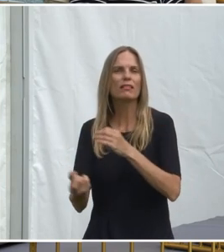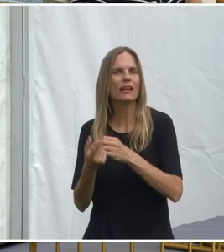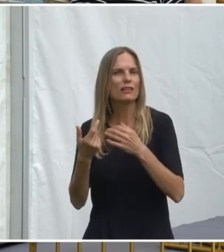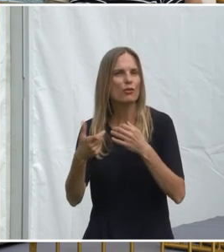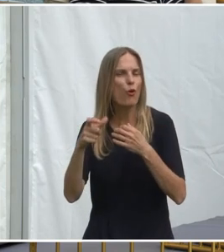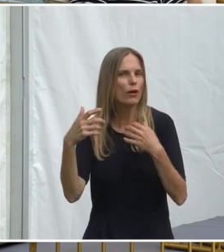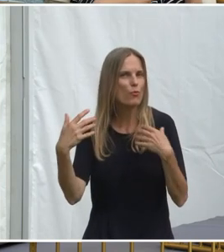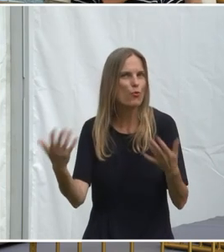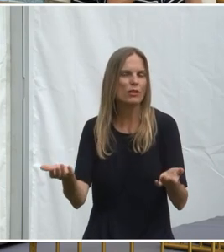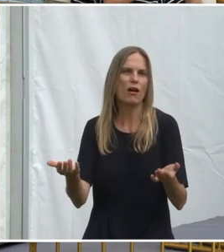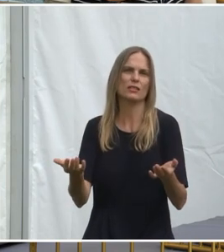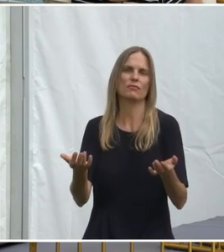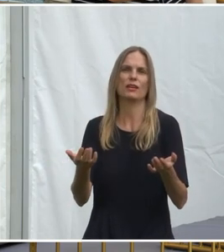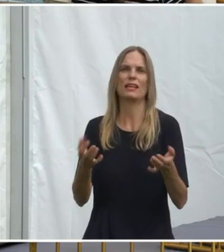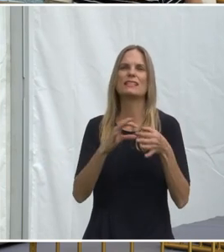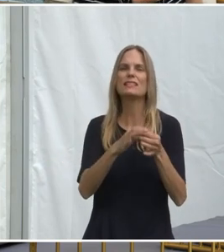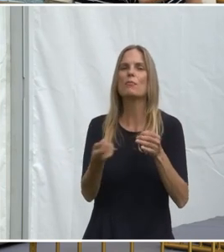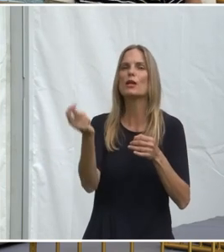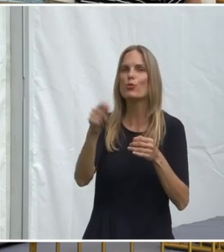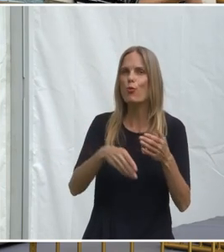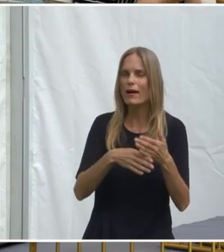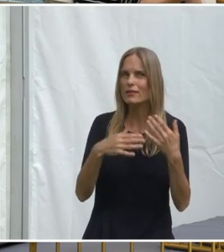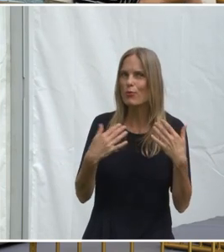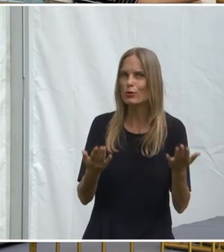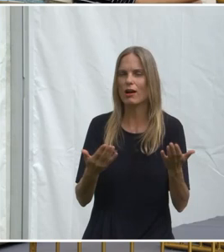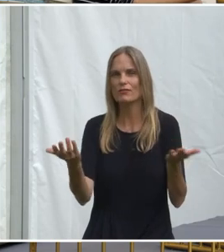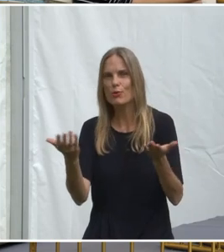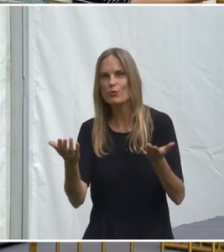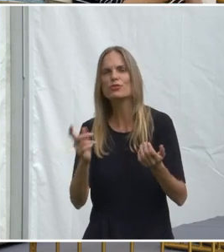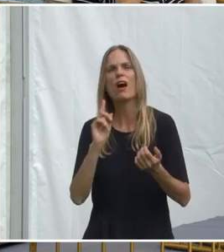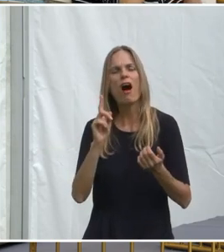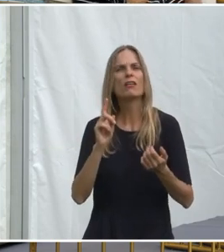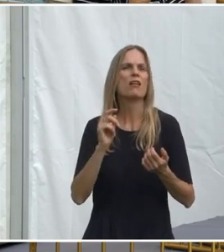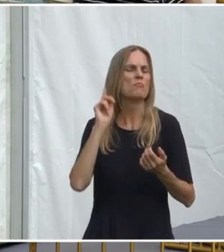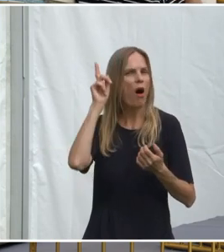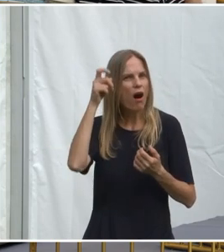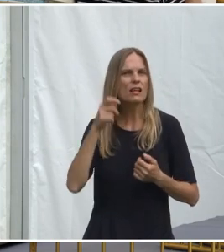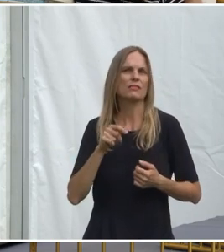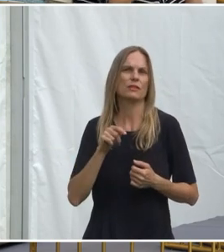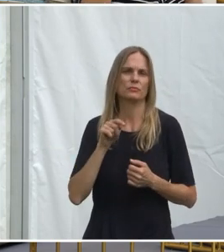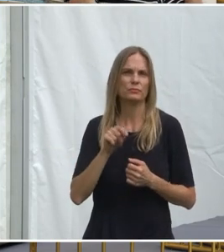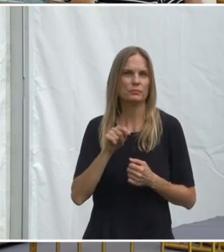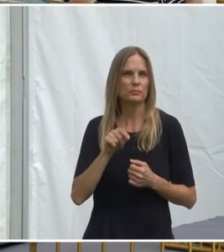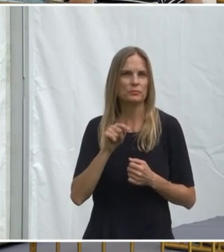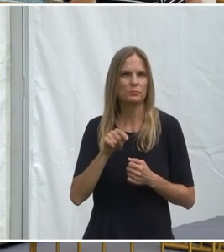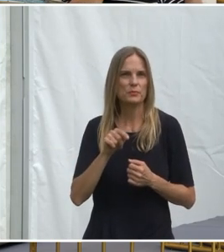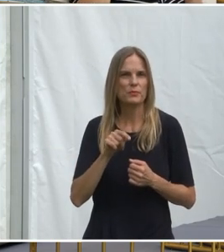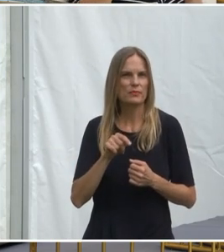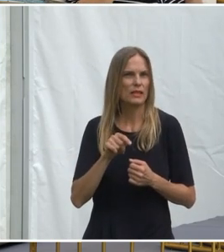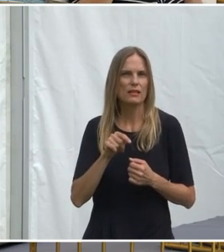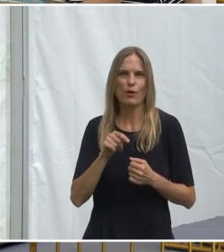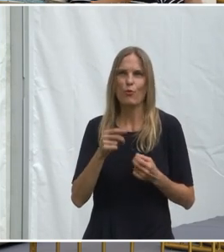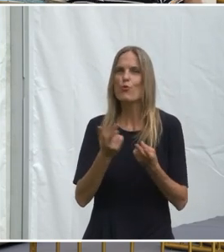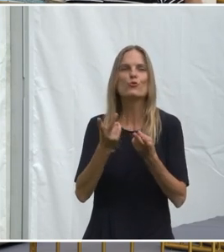being reformed. But it's like, I think the transition, why it is so significant as well, I think it goes into absolutely every sphere that we